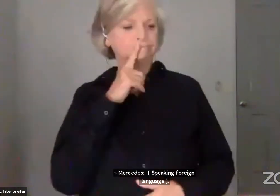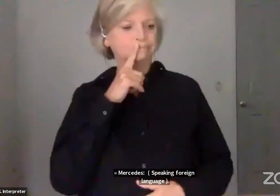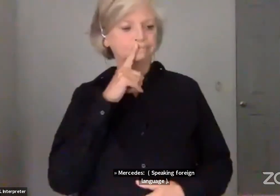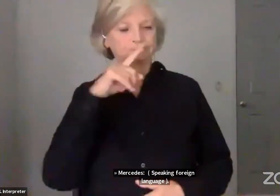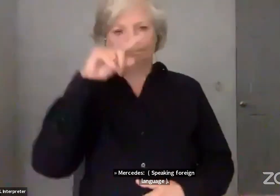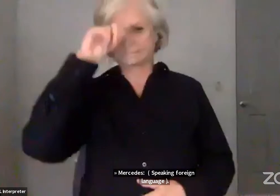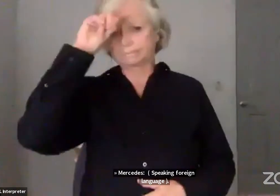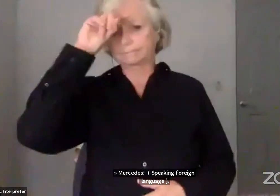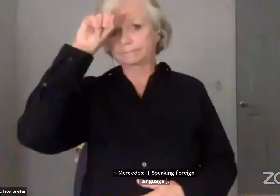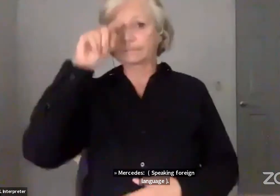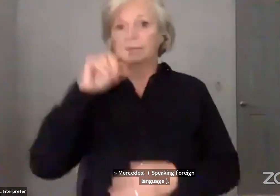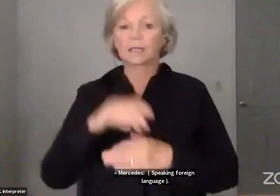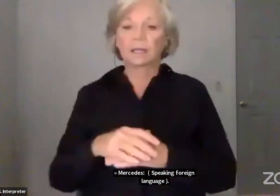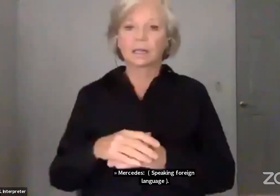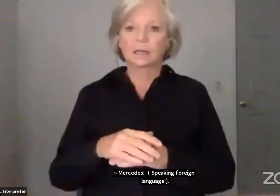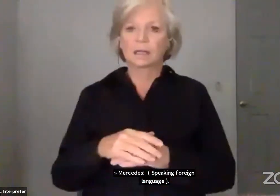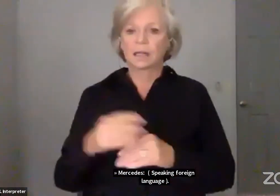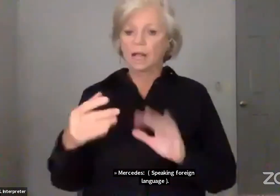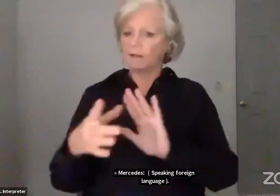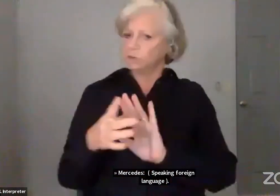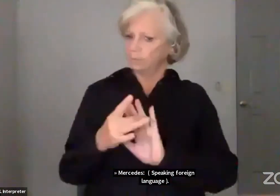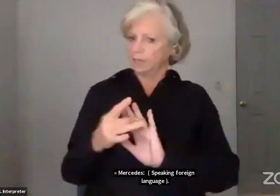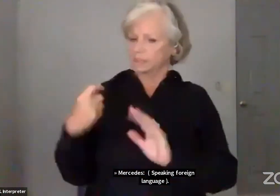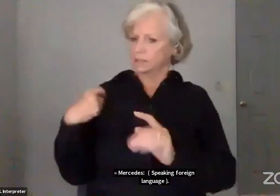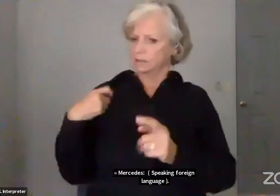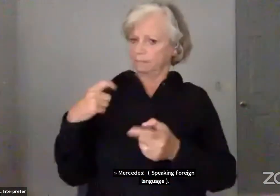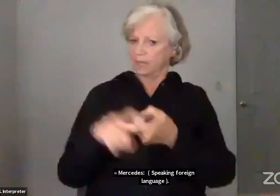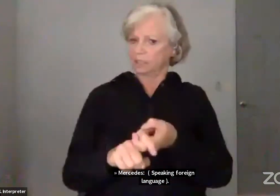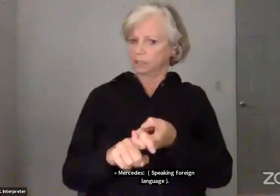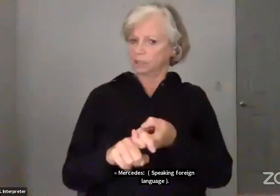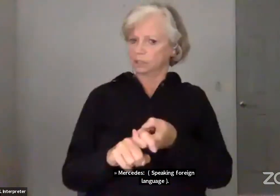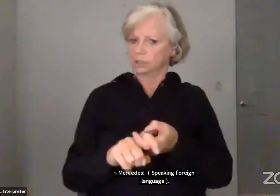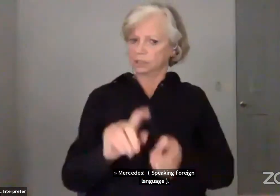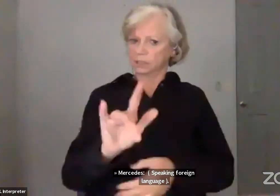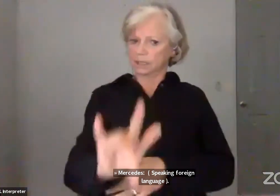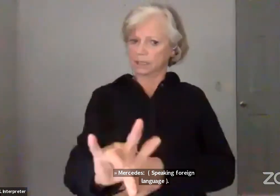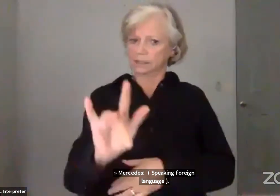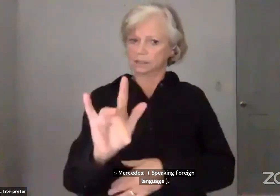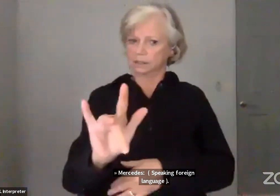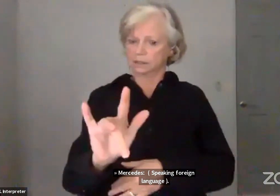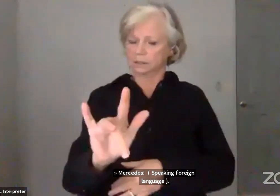¿has usted, have you selected the Spanish? Por COVID.